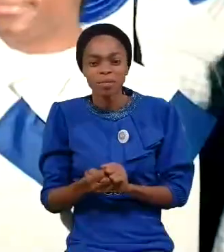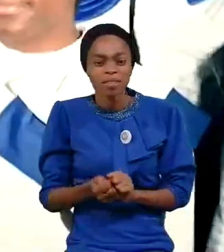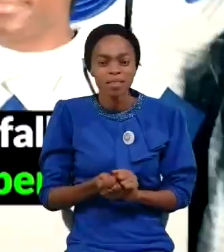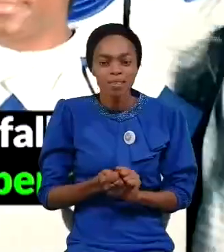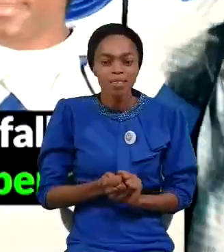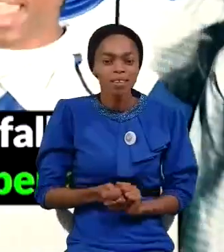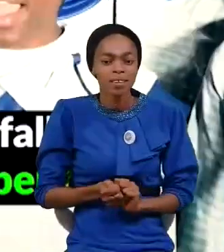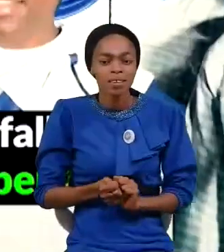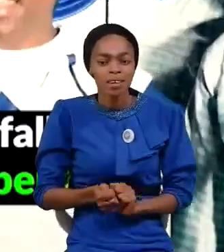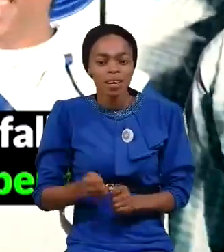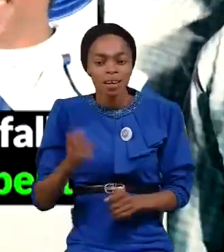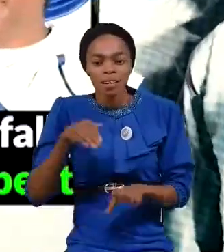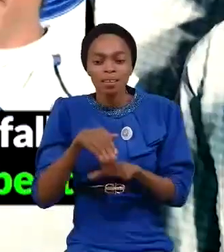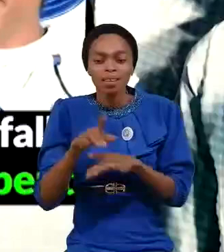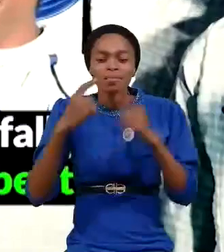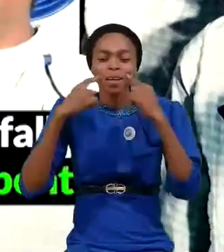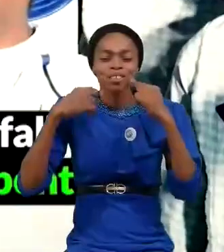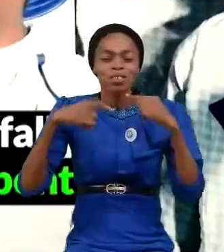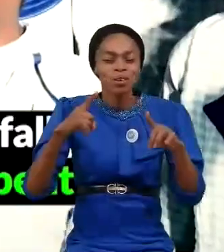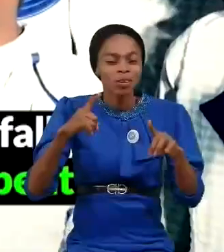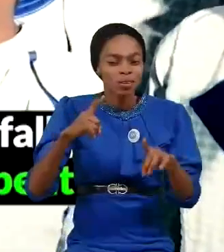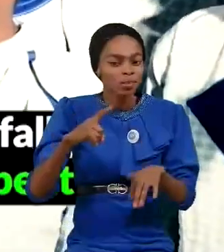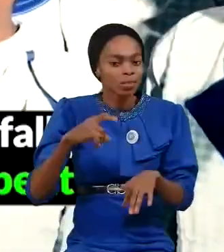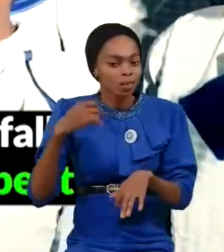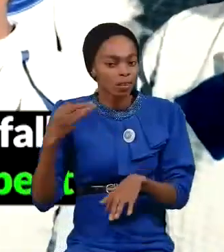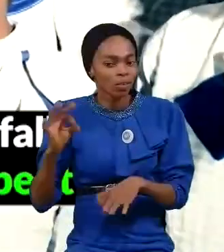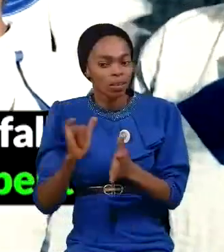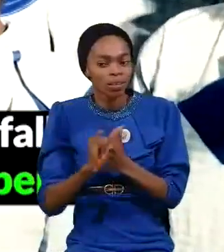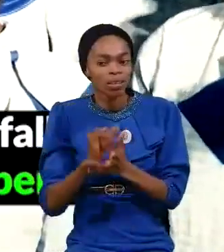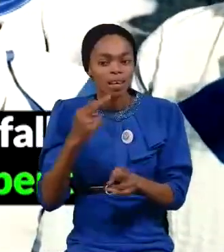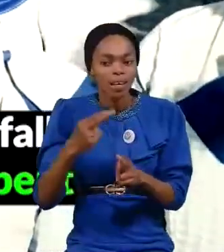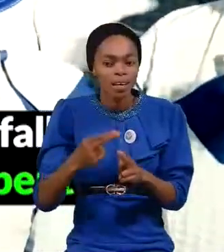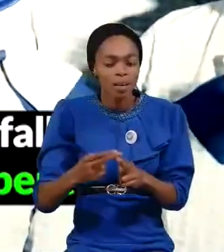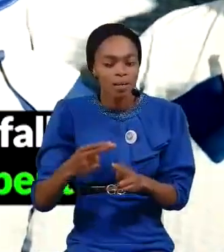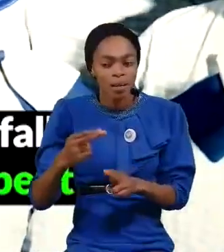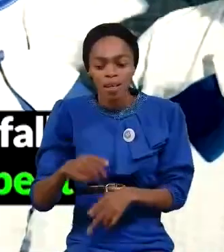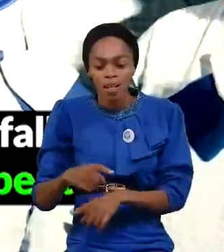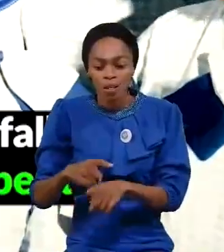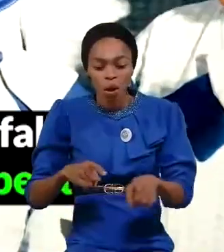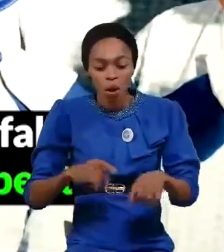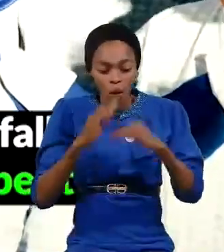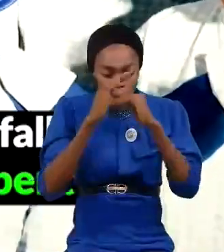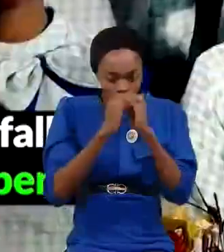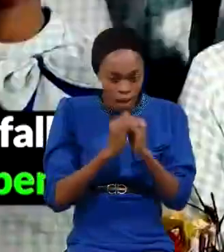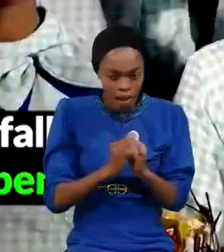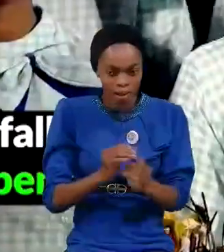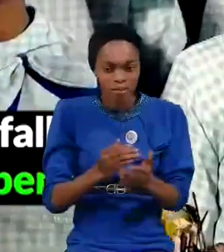problem. As the mention of that name